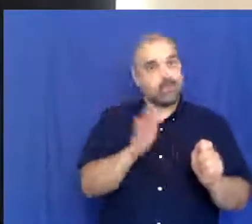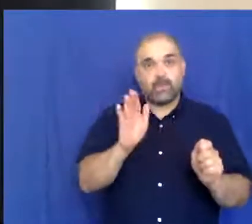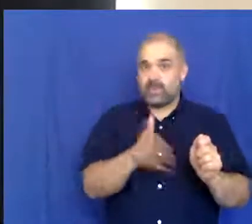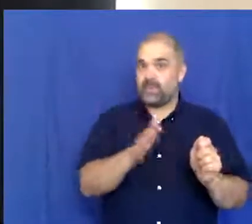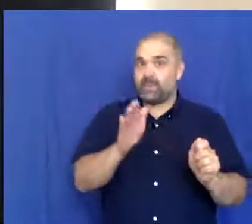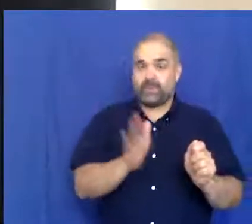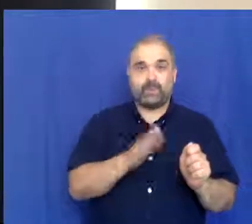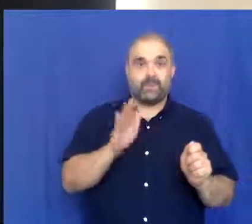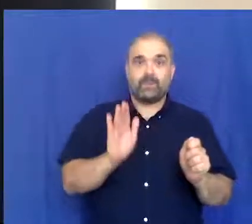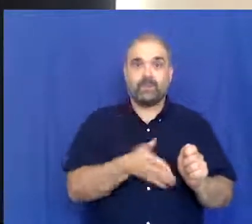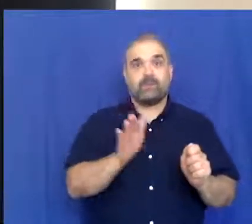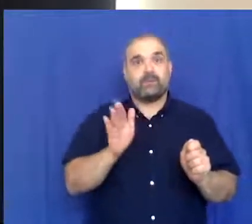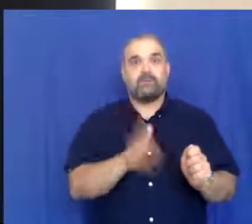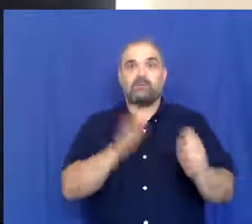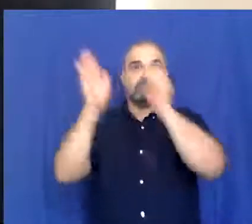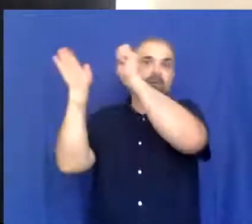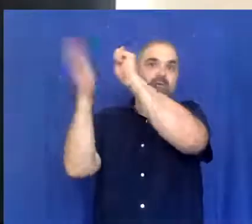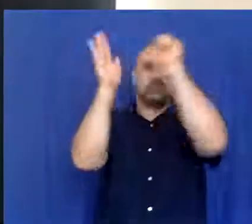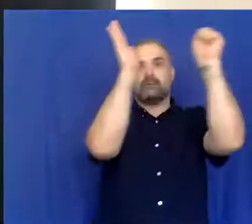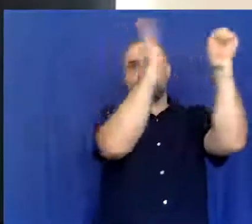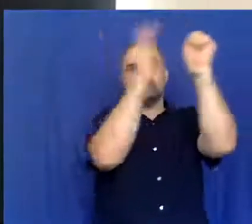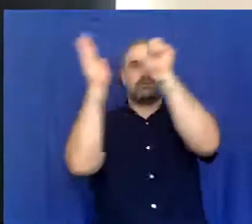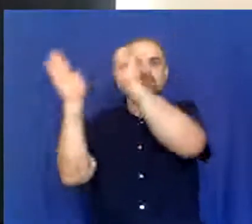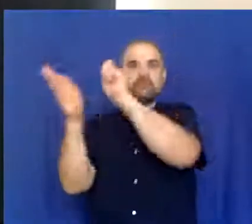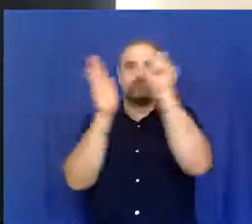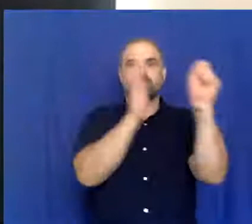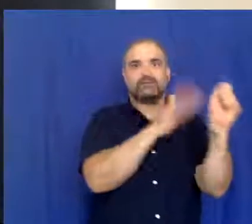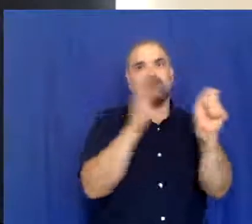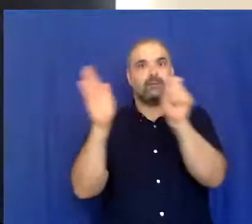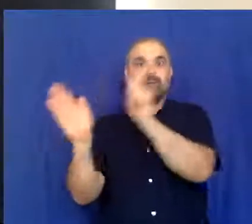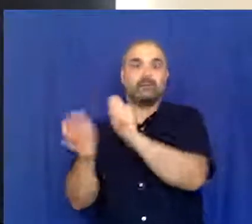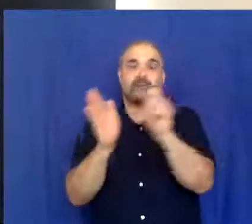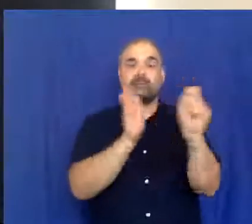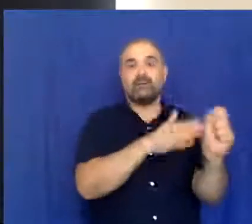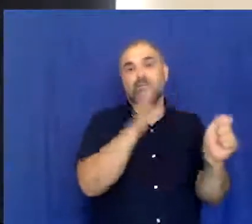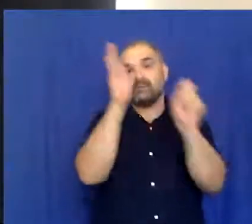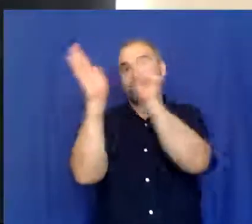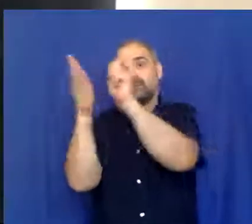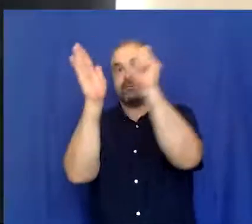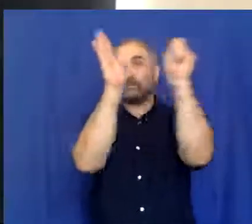Keep tapping that drum and you wave it around in the air.